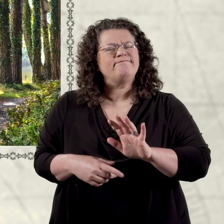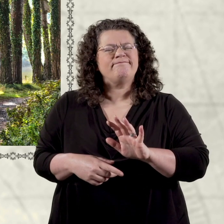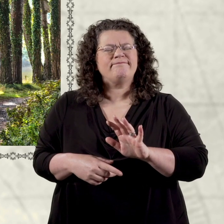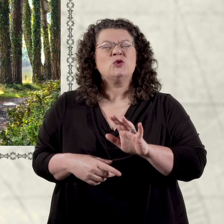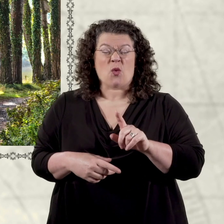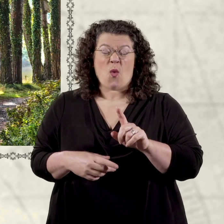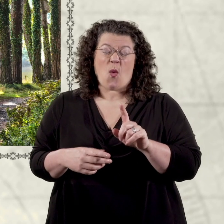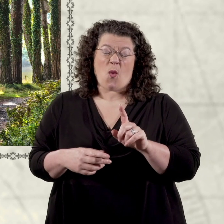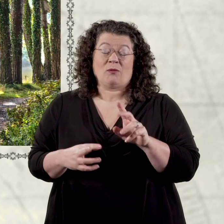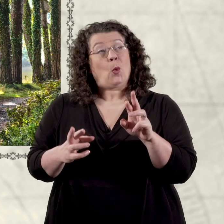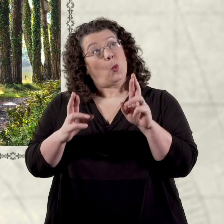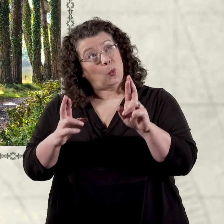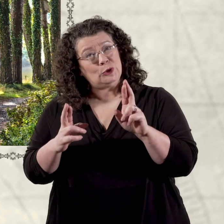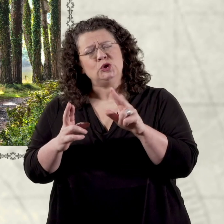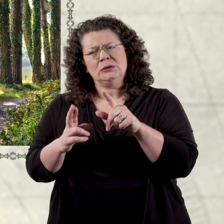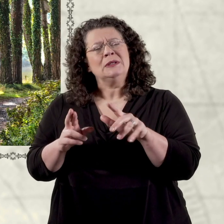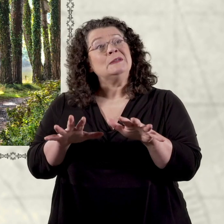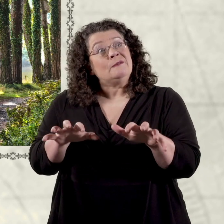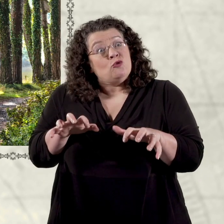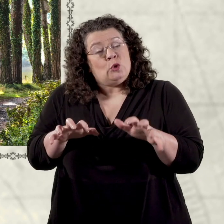wish 1, defrost Maelon.